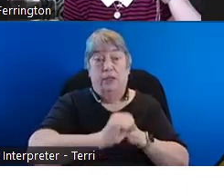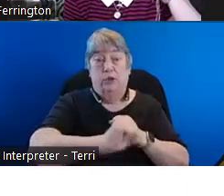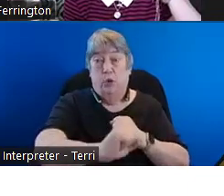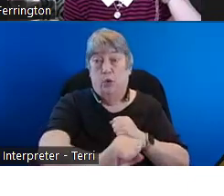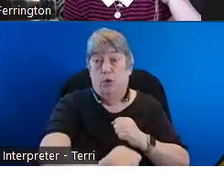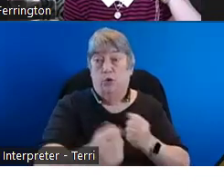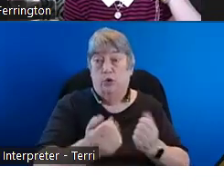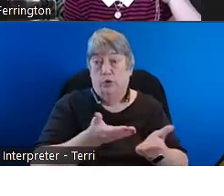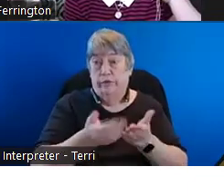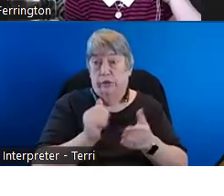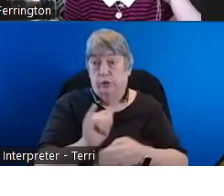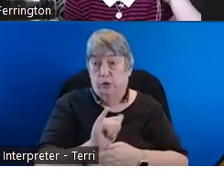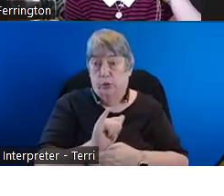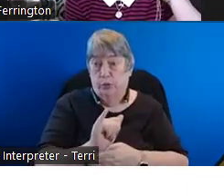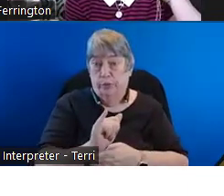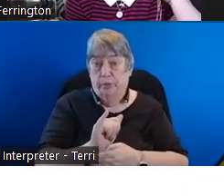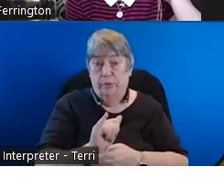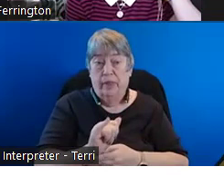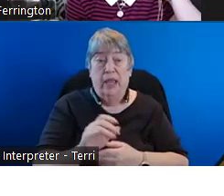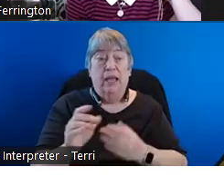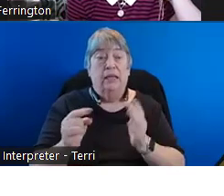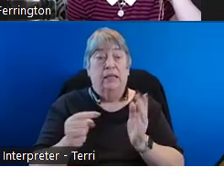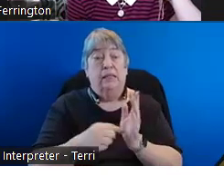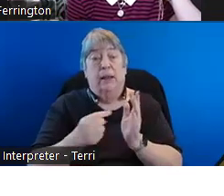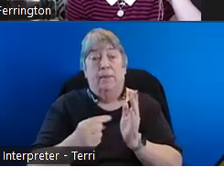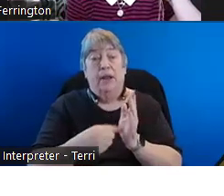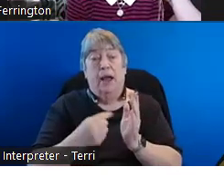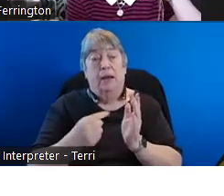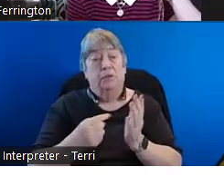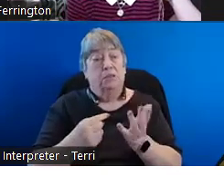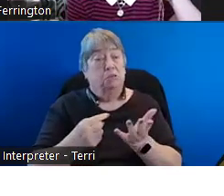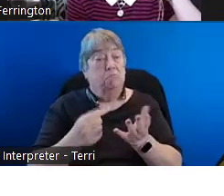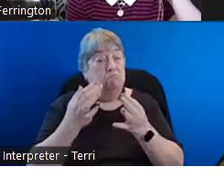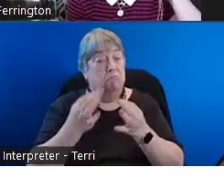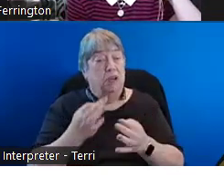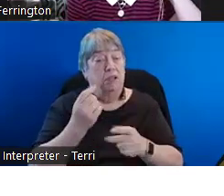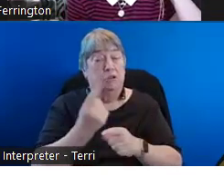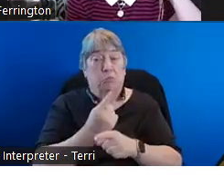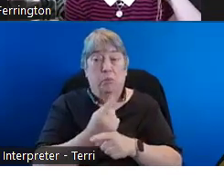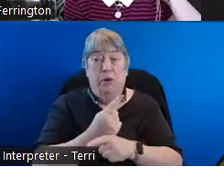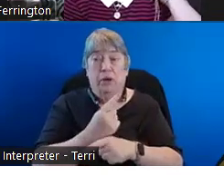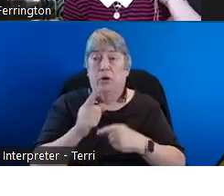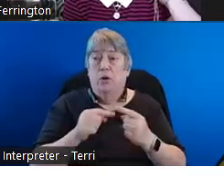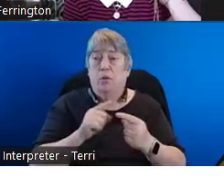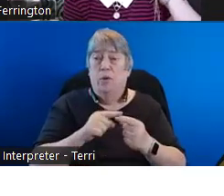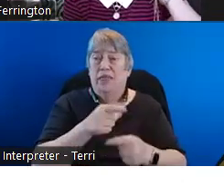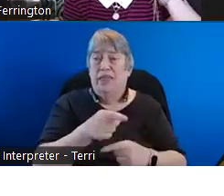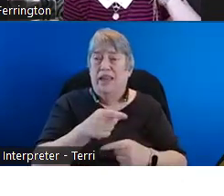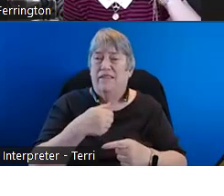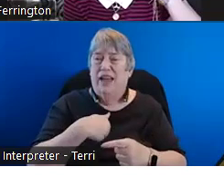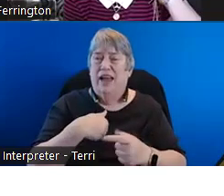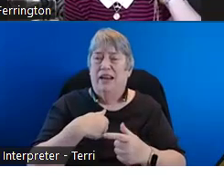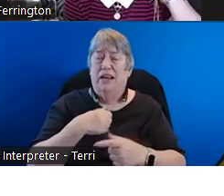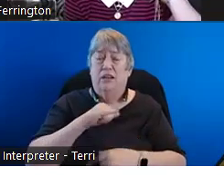Oftentimes the supported employment pathway is deemed appropriate when an individual has had real interrupted job